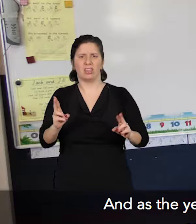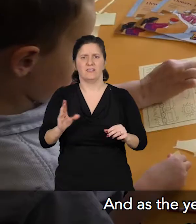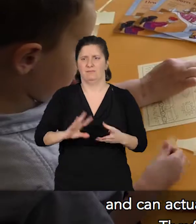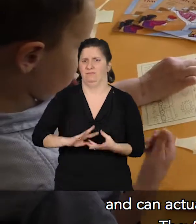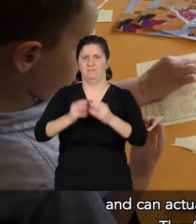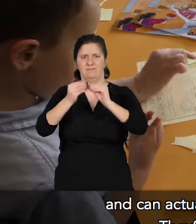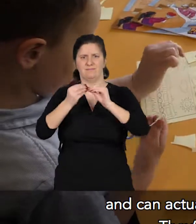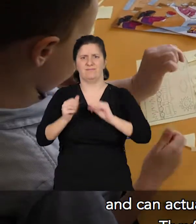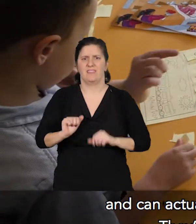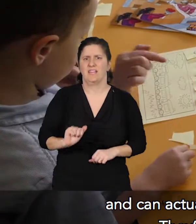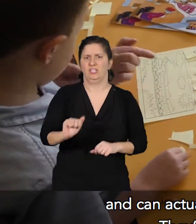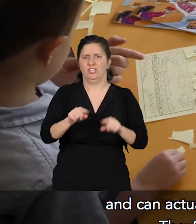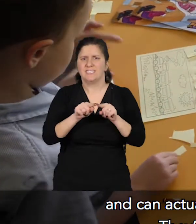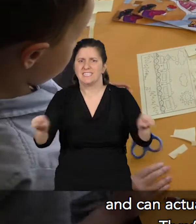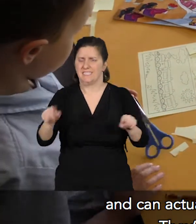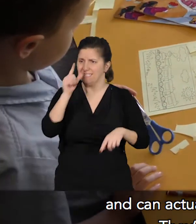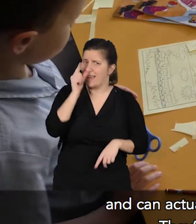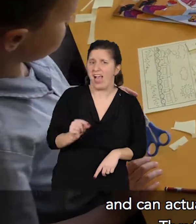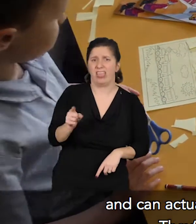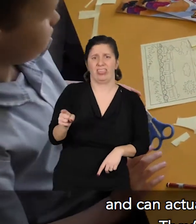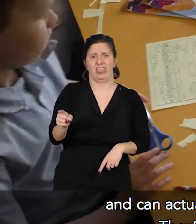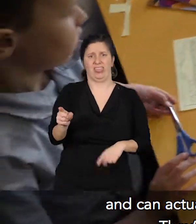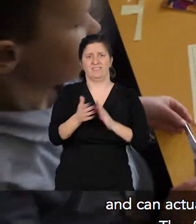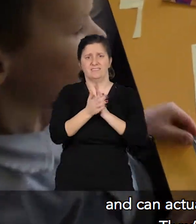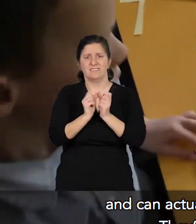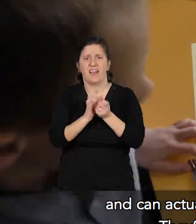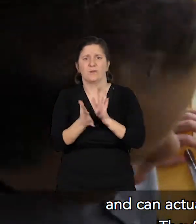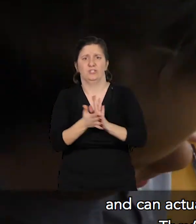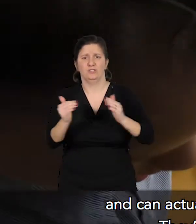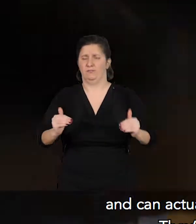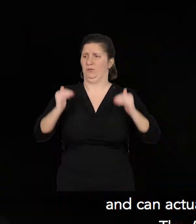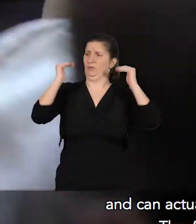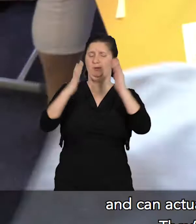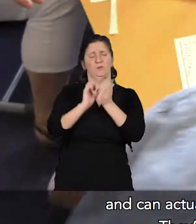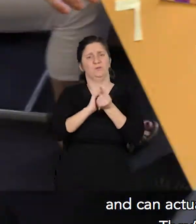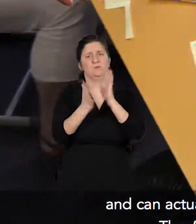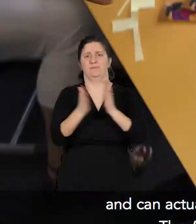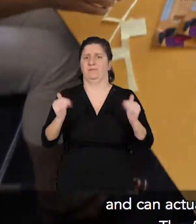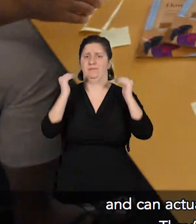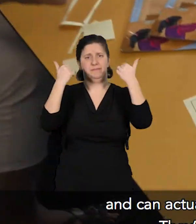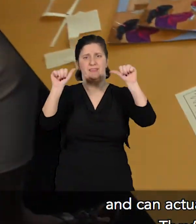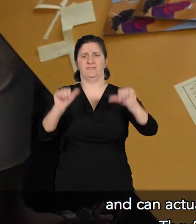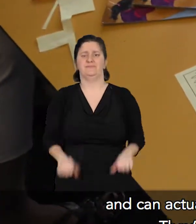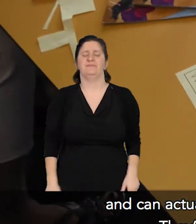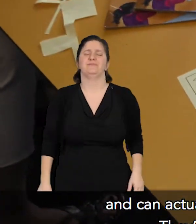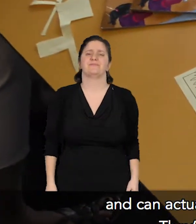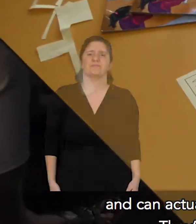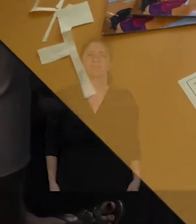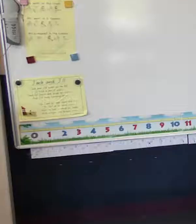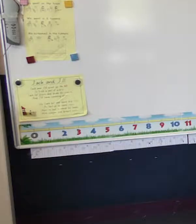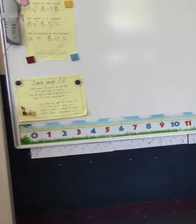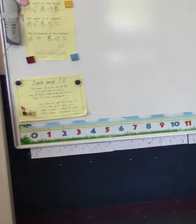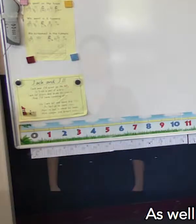written sentences and can actually form their own sentences in sign language. They've got quite advanced with their